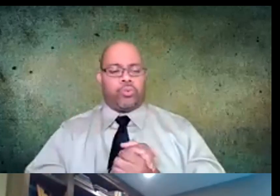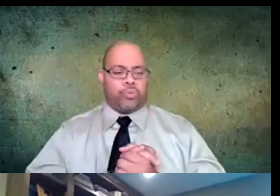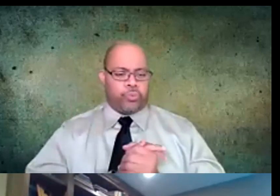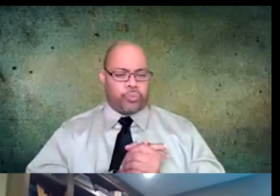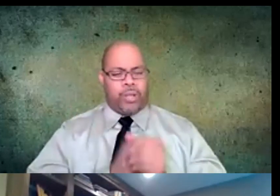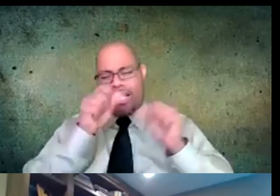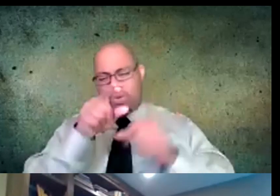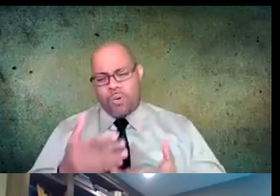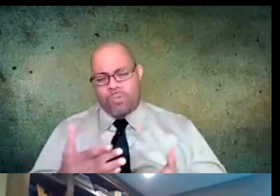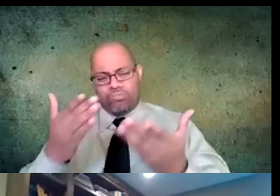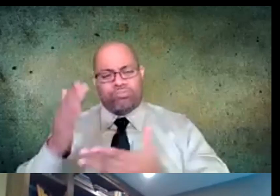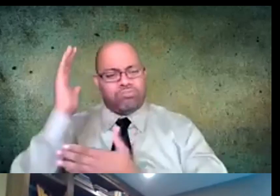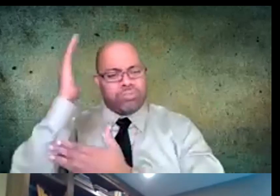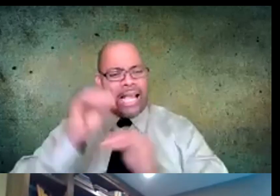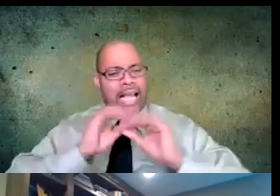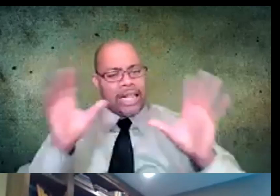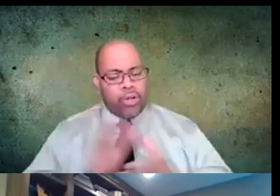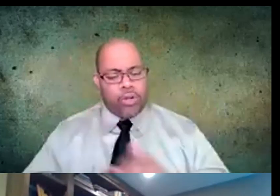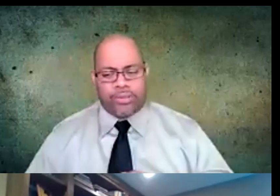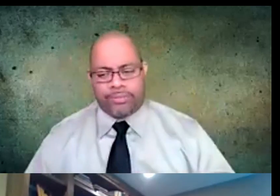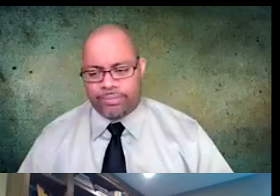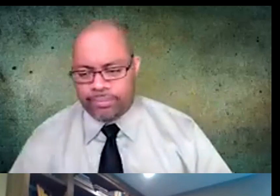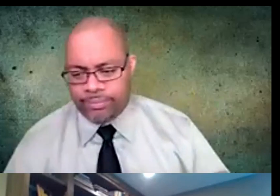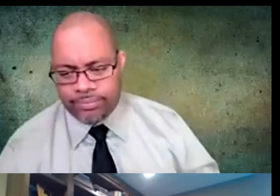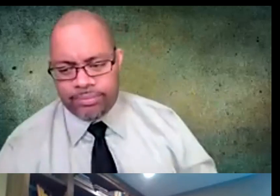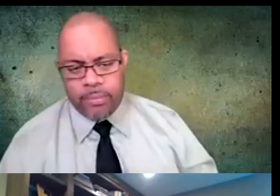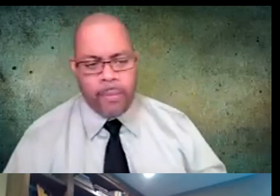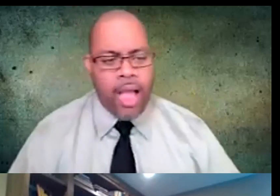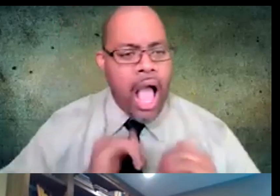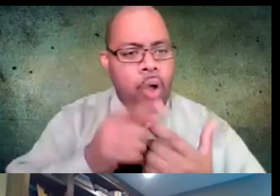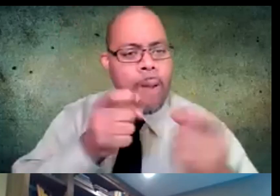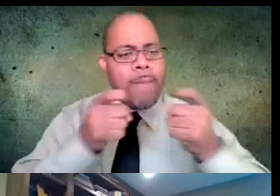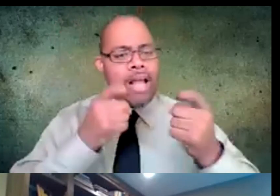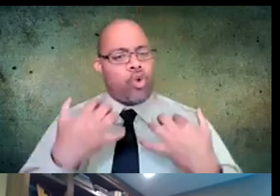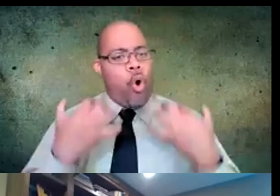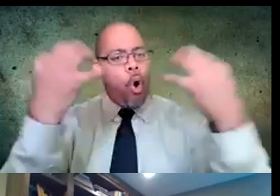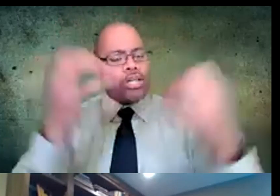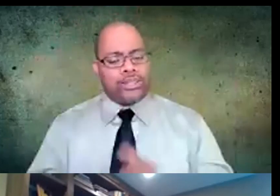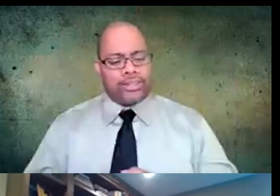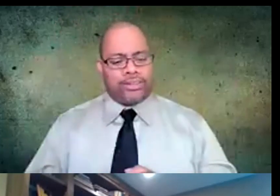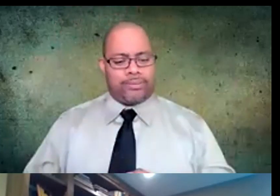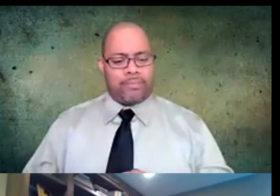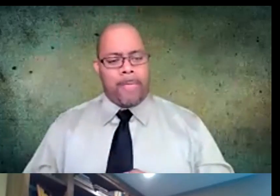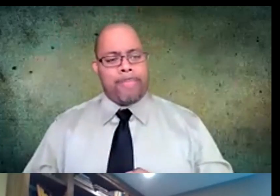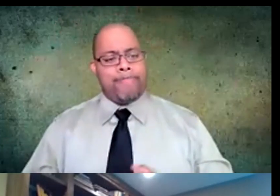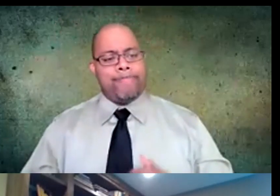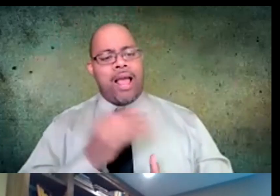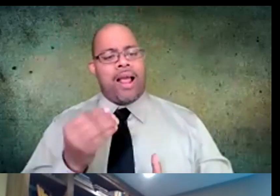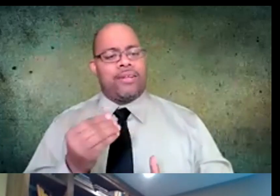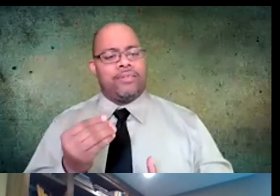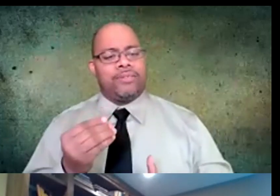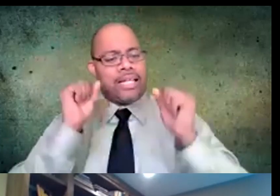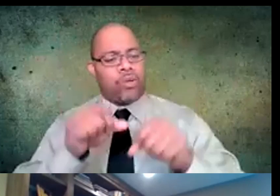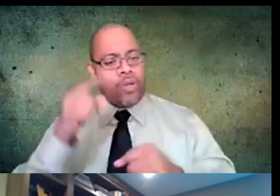you present, communicate clearly? How do you manage the audience, right? And then, you know, can